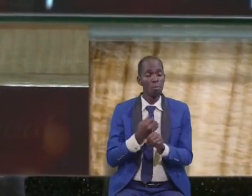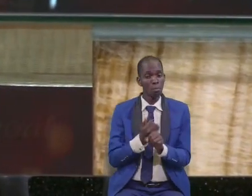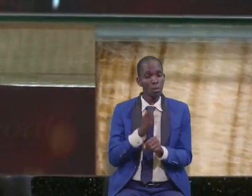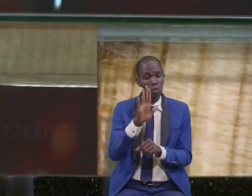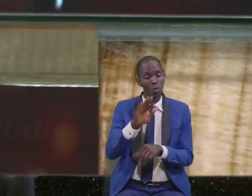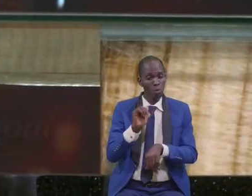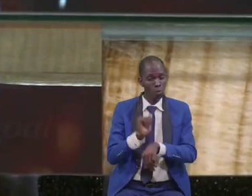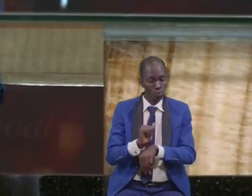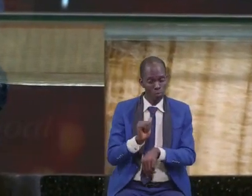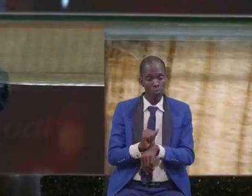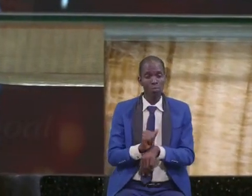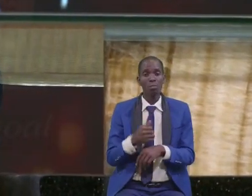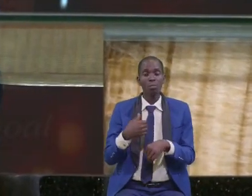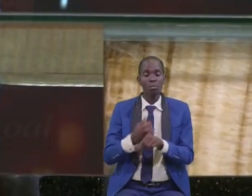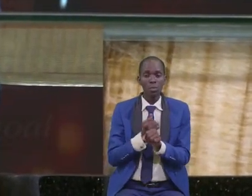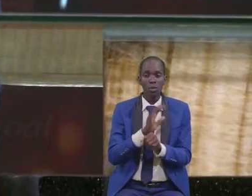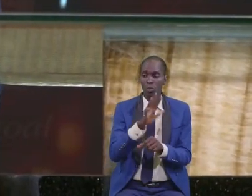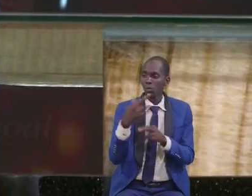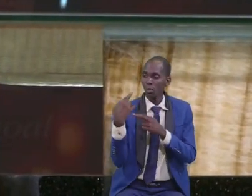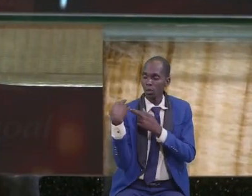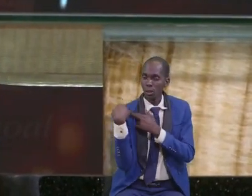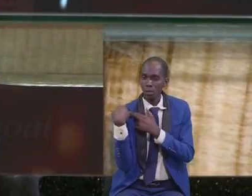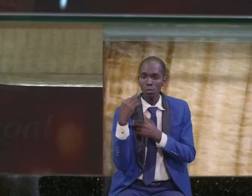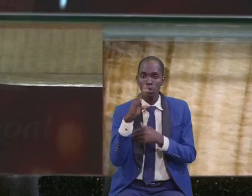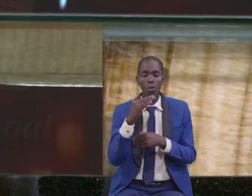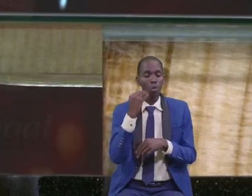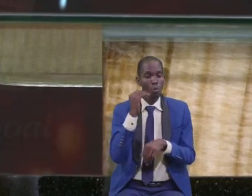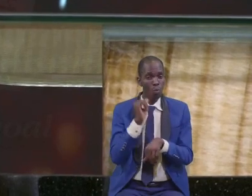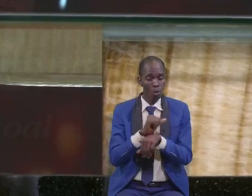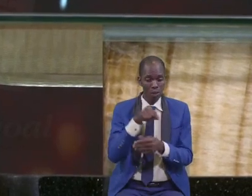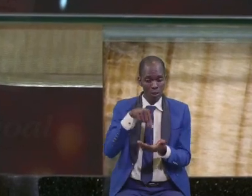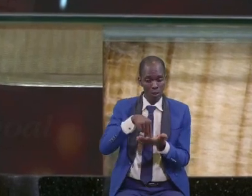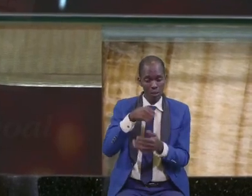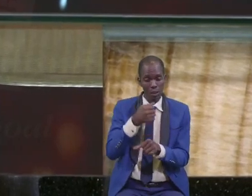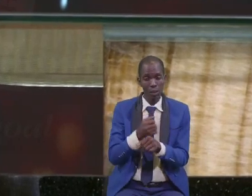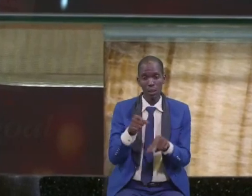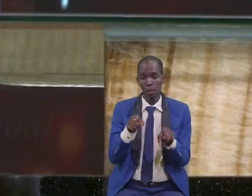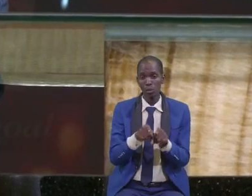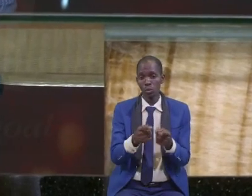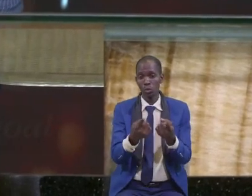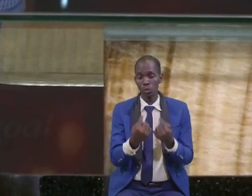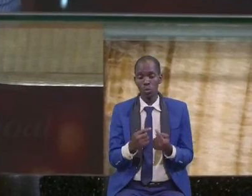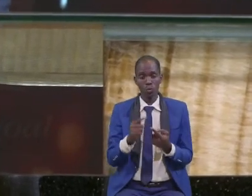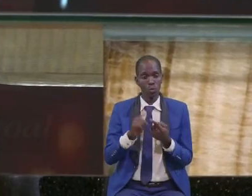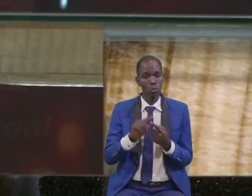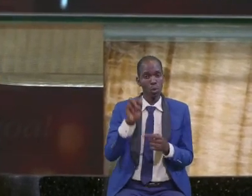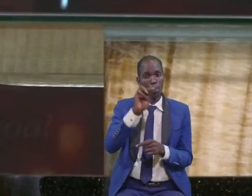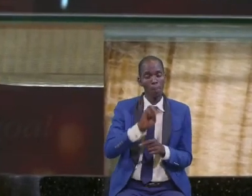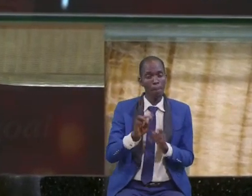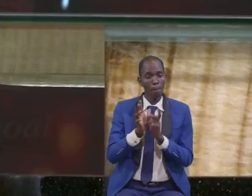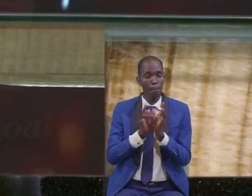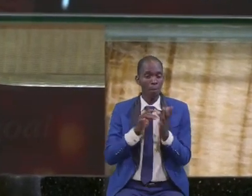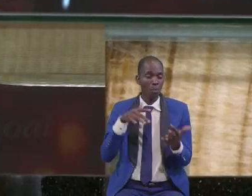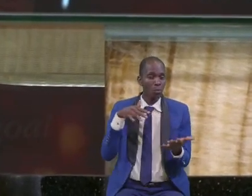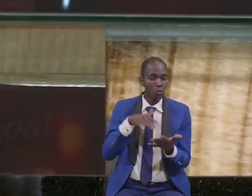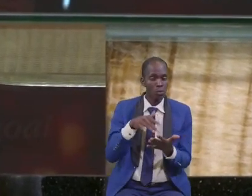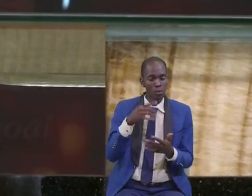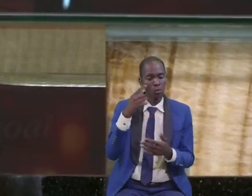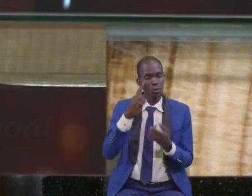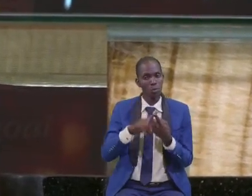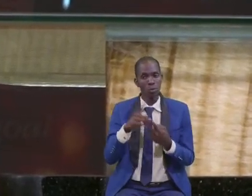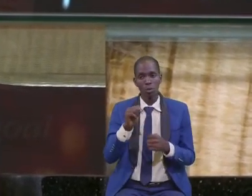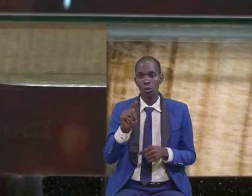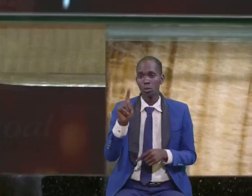Make it your real assignment this year that while you are coming to the Monday Bible study, to the Thursday